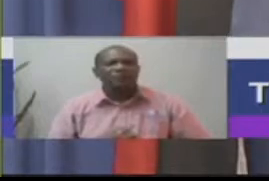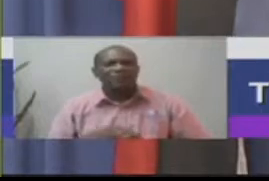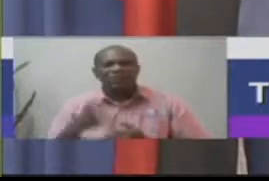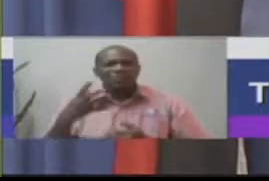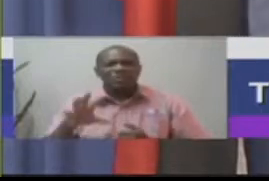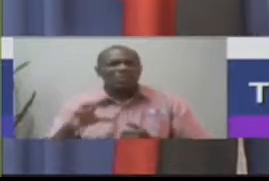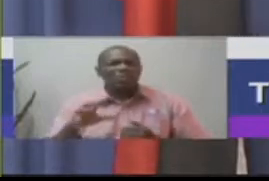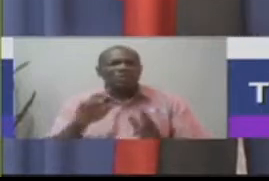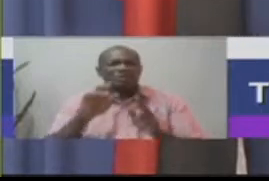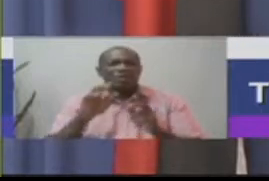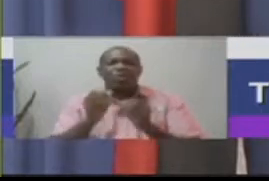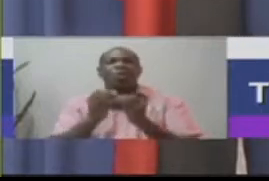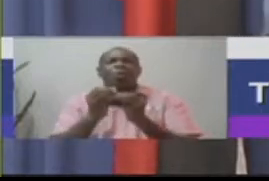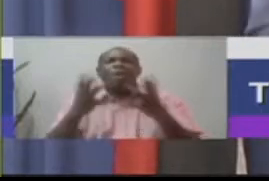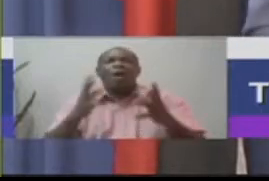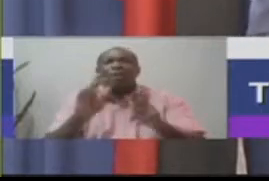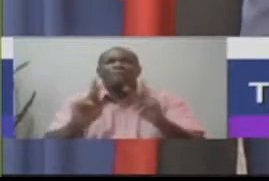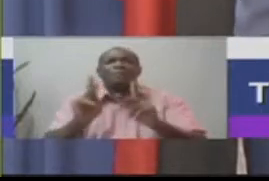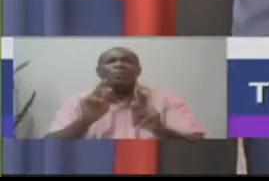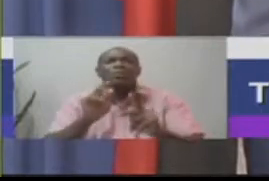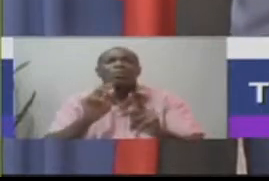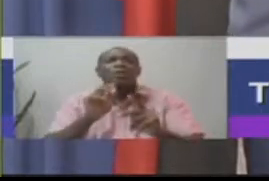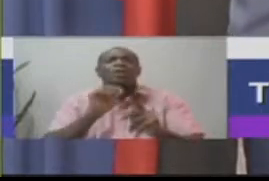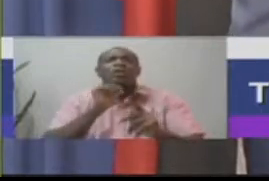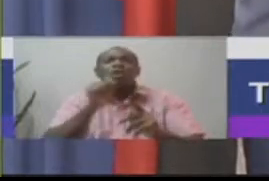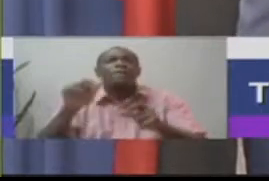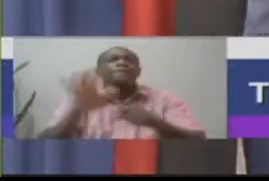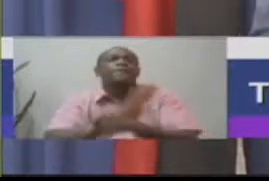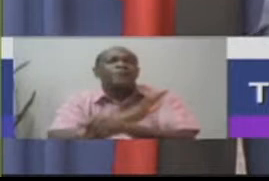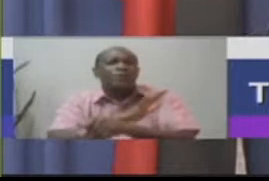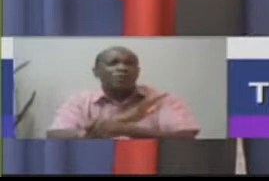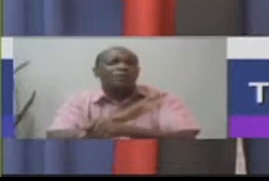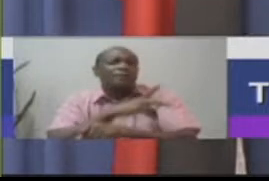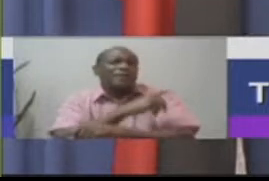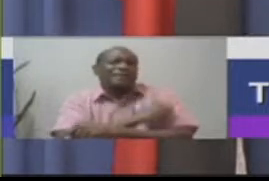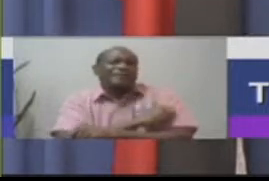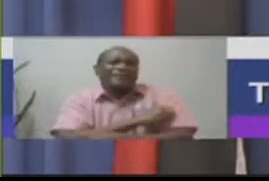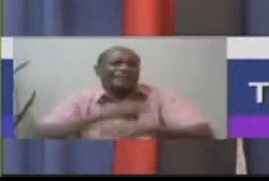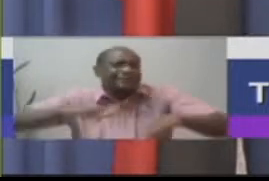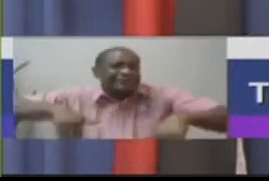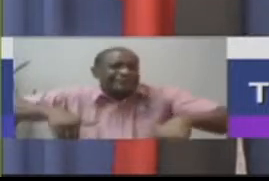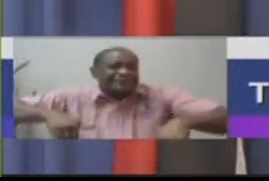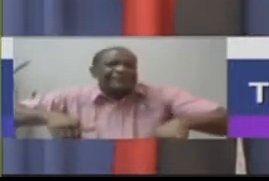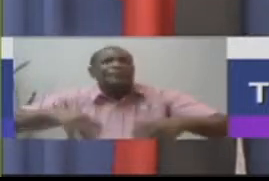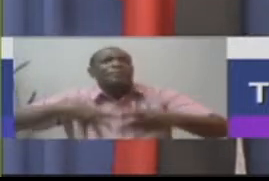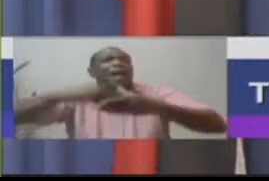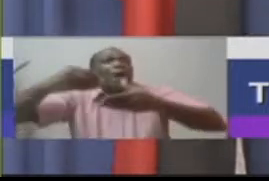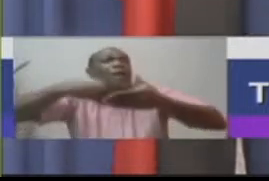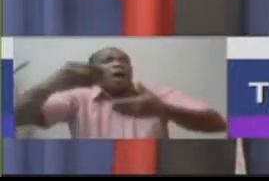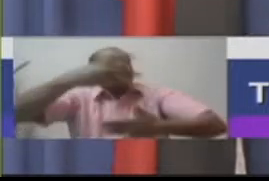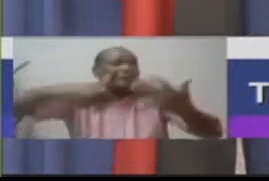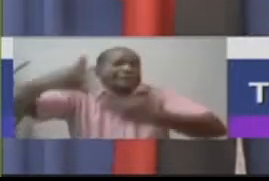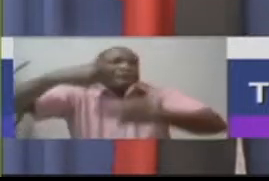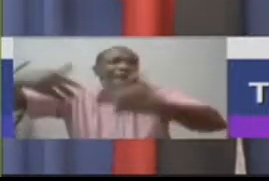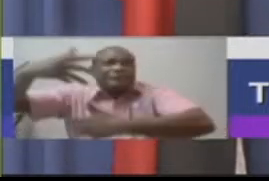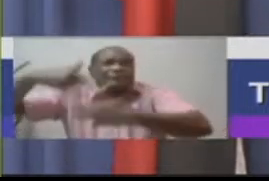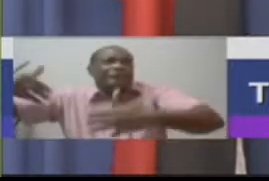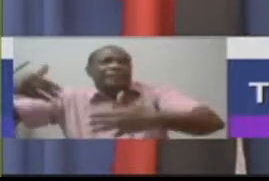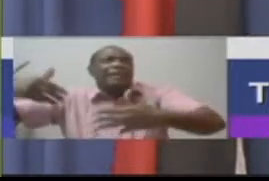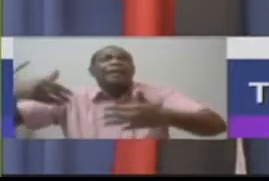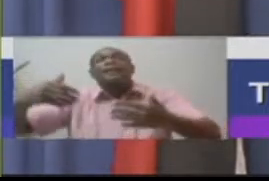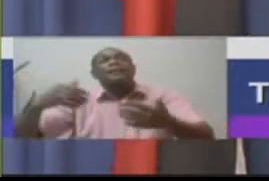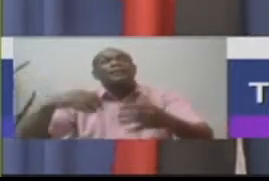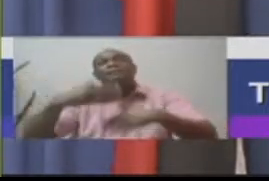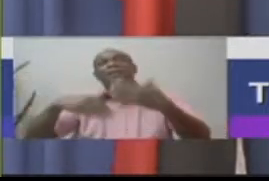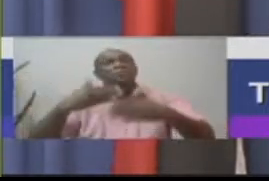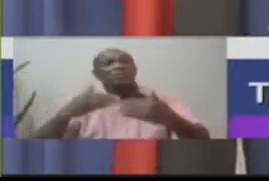we have done. So it's a little disappointing to tell you that, but take comfort in the fact that you have a commitment